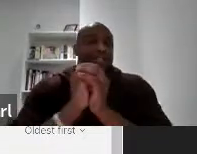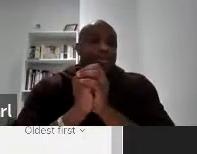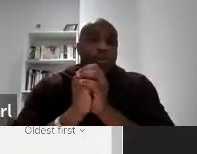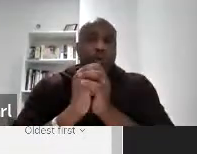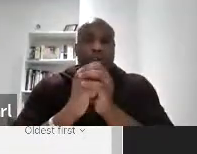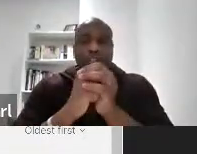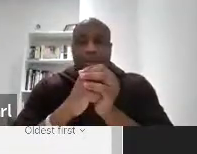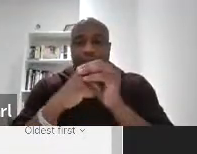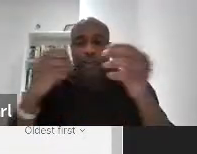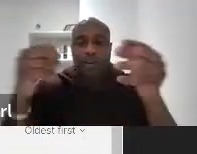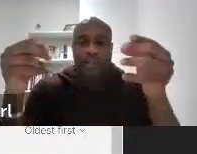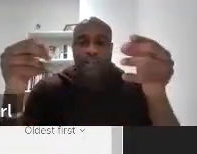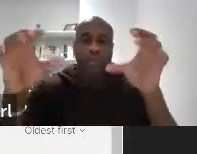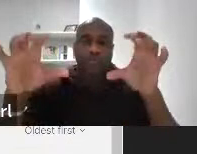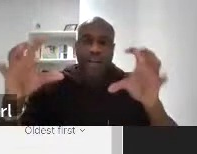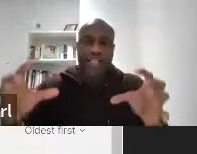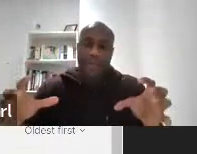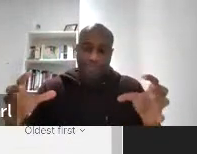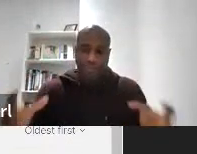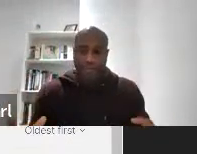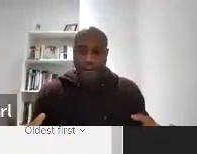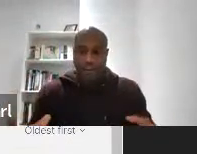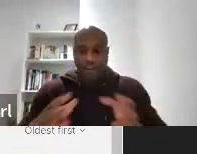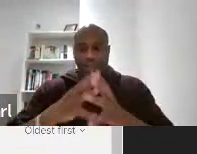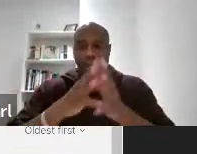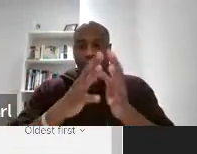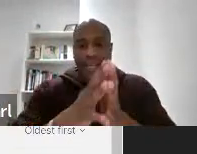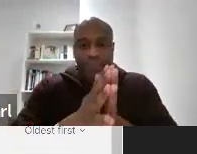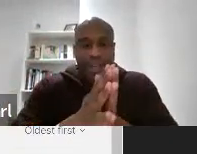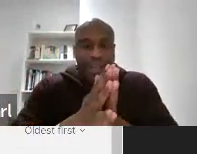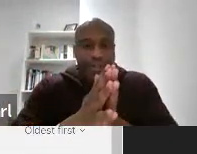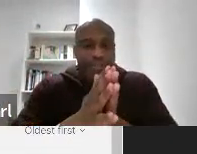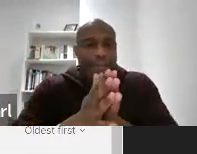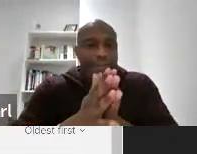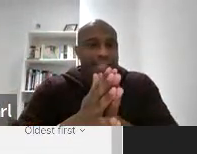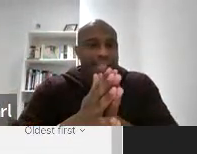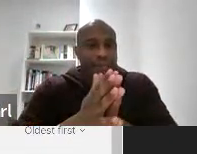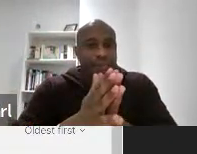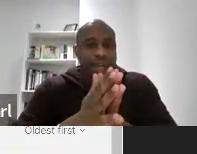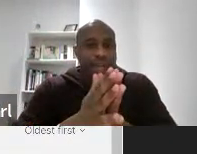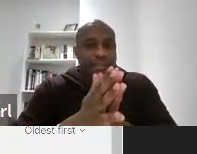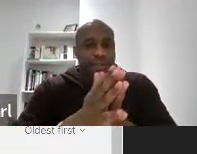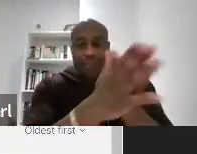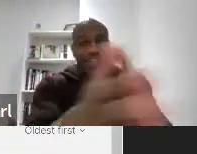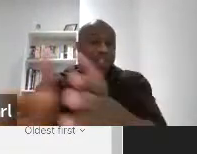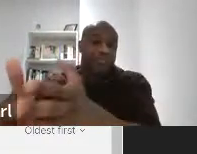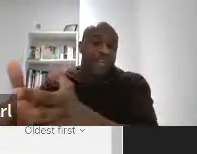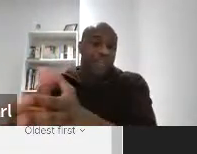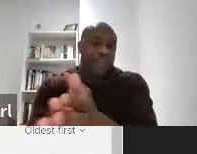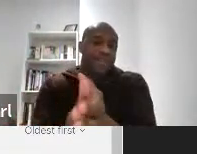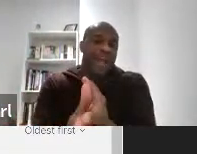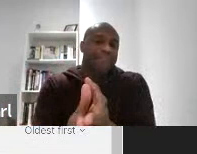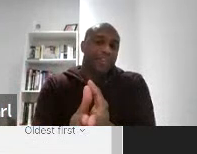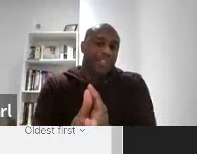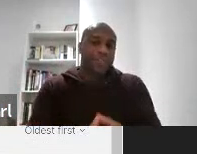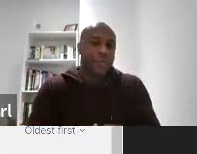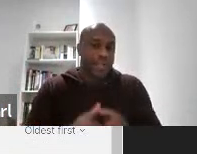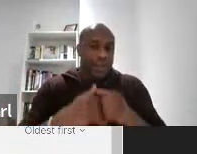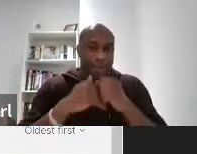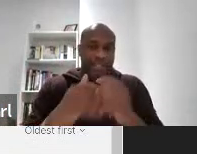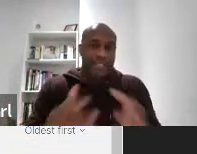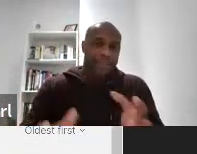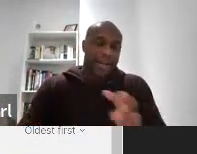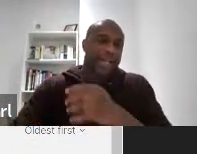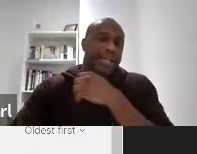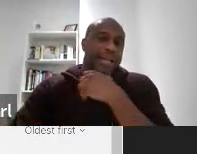Okay, so once you have logged on or created a profile with Glide, you're then presented with this screen, which if you haven't logged on before,